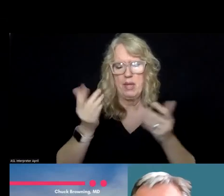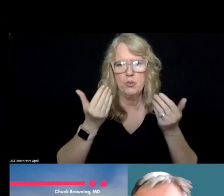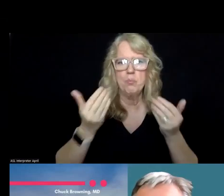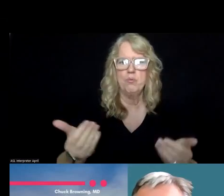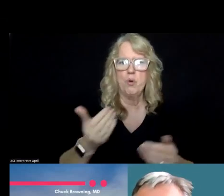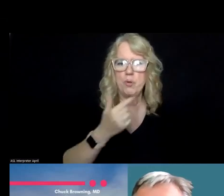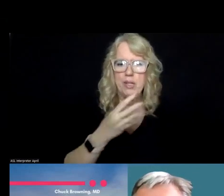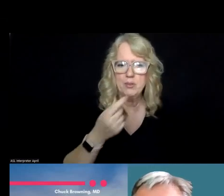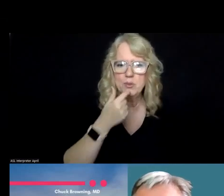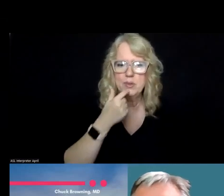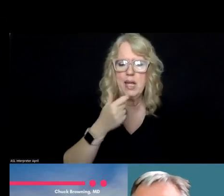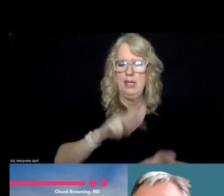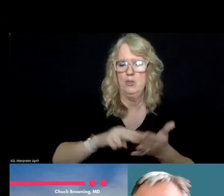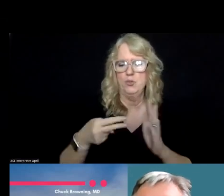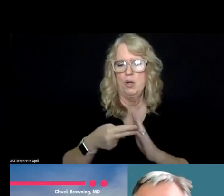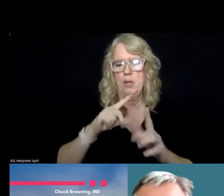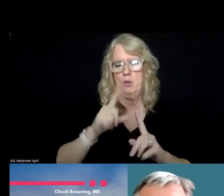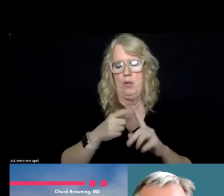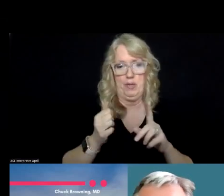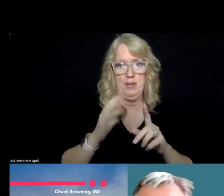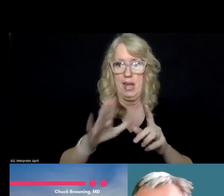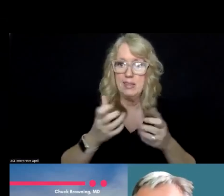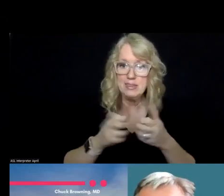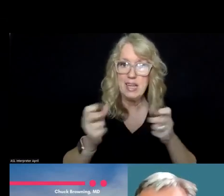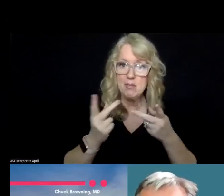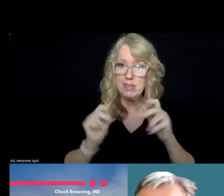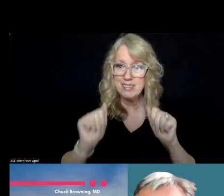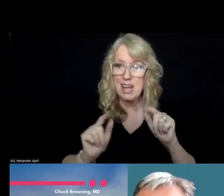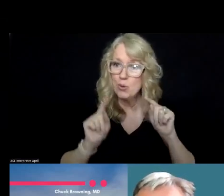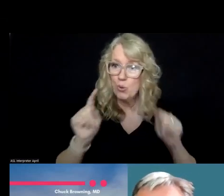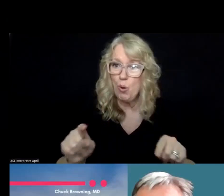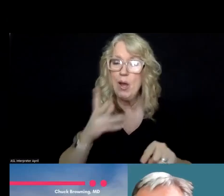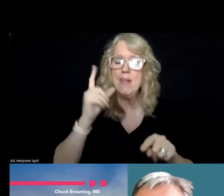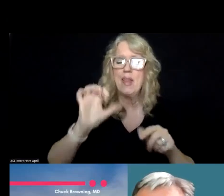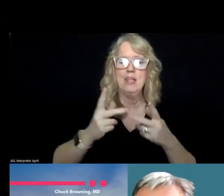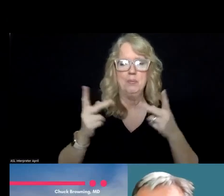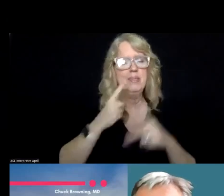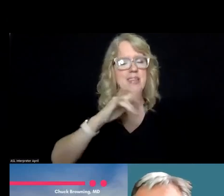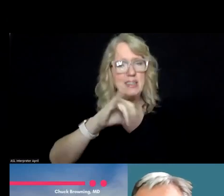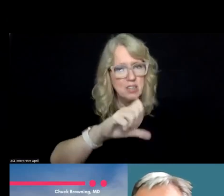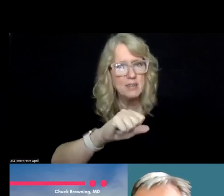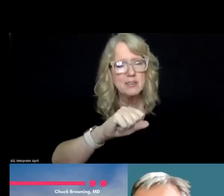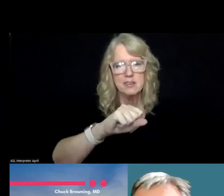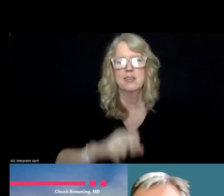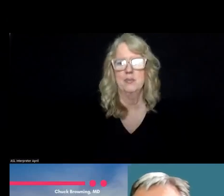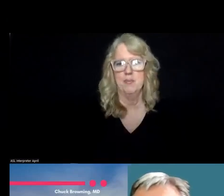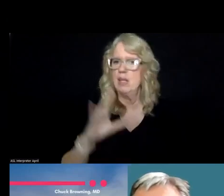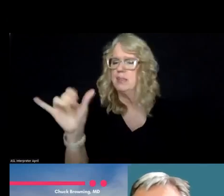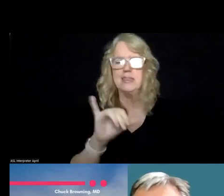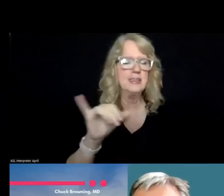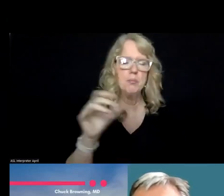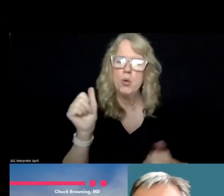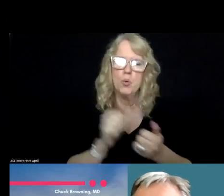say, in terms of when there's a safe place to go, that needs to be a place that says yes. And in a similar way to the